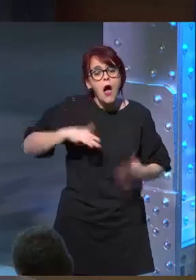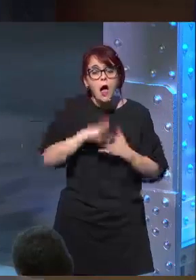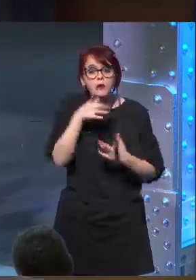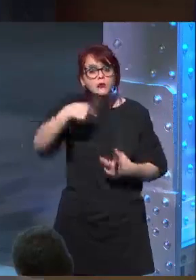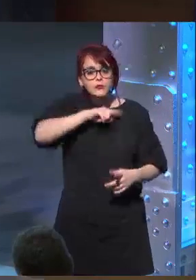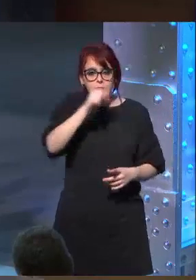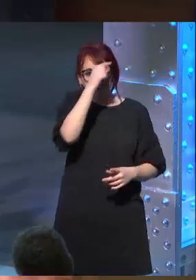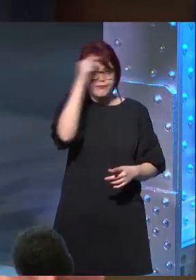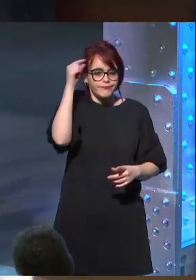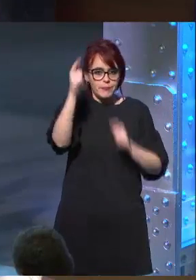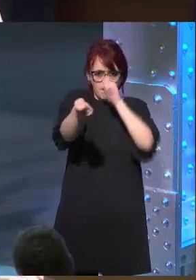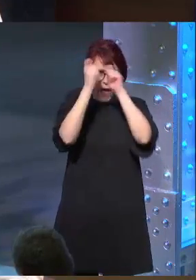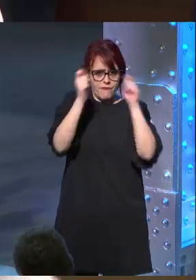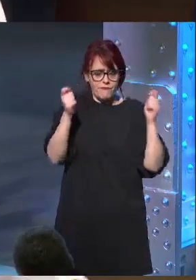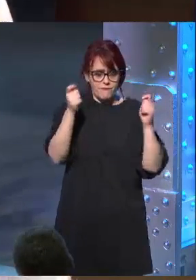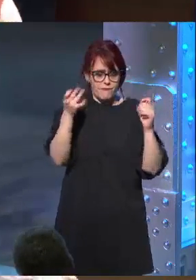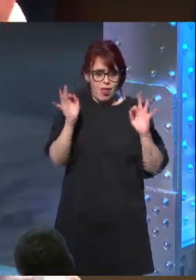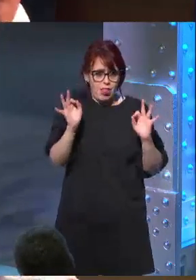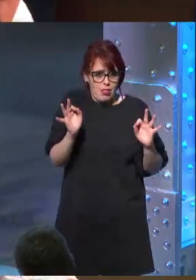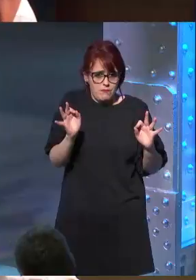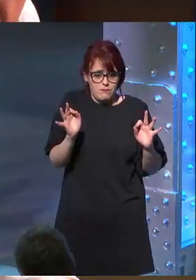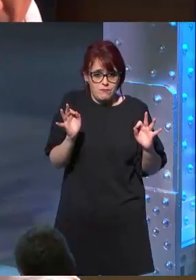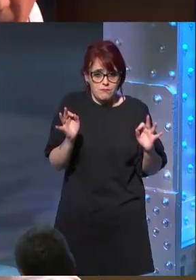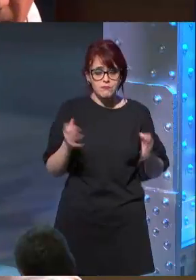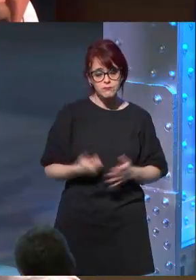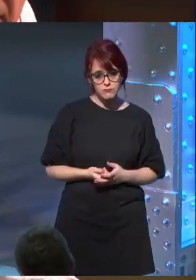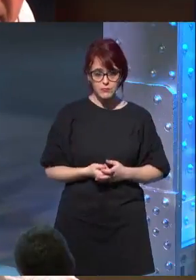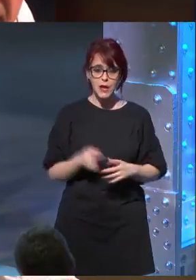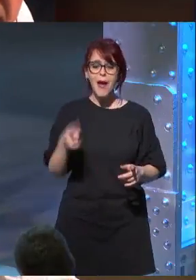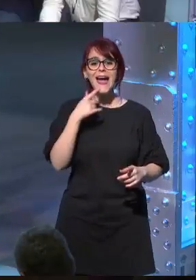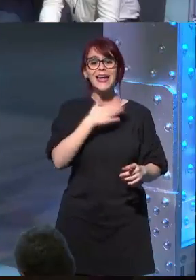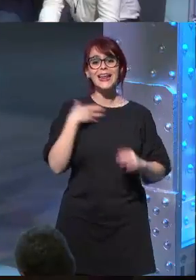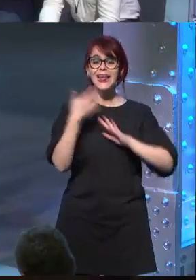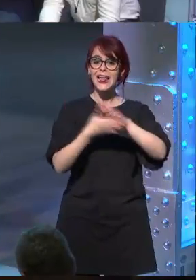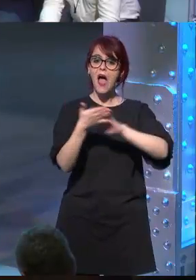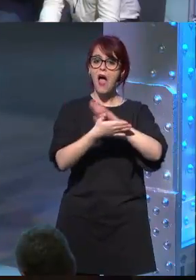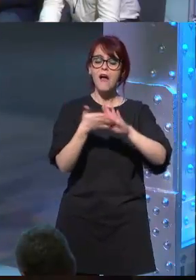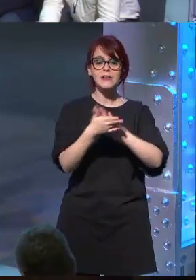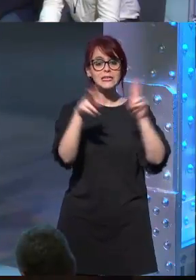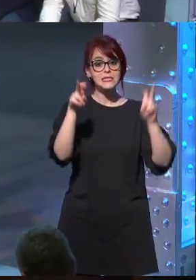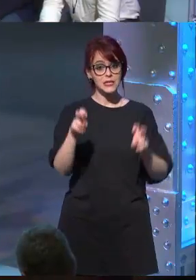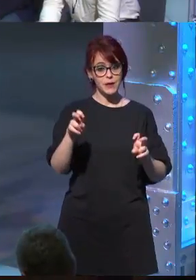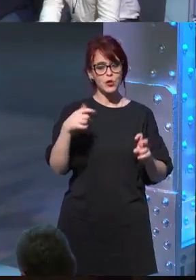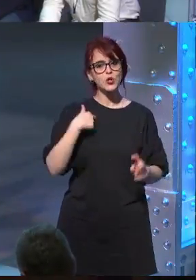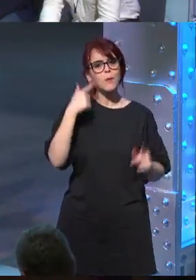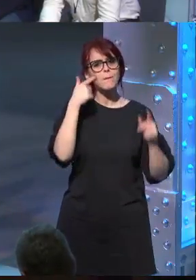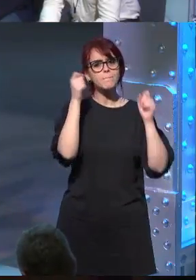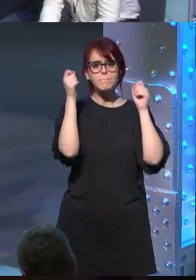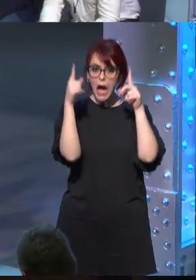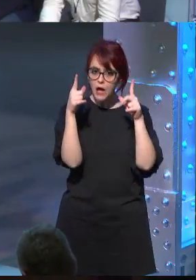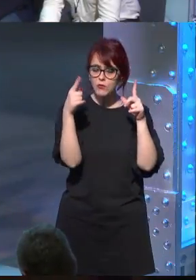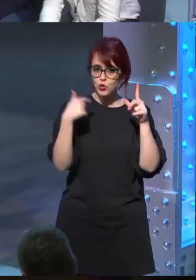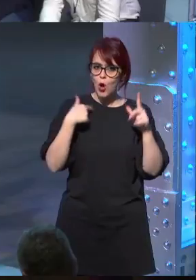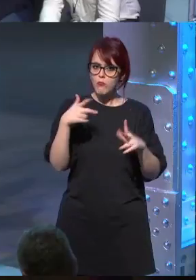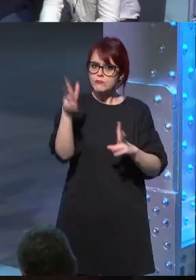when we use technologies because it's part of our day-to-day life. I wanted to add something to